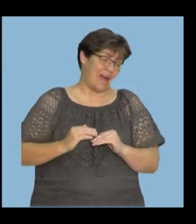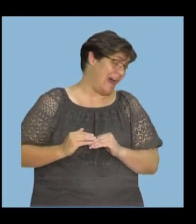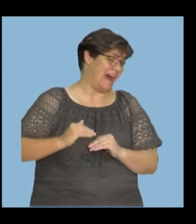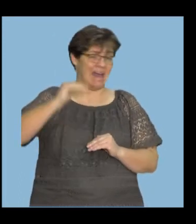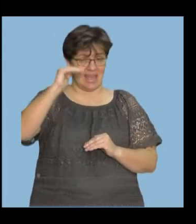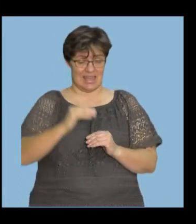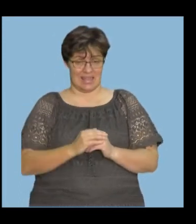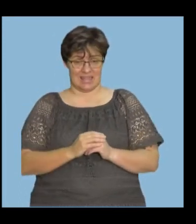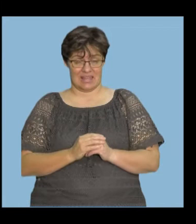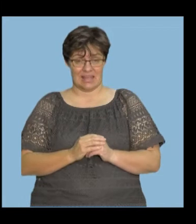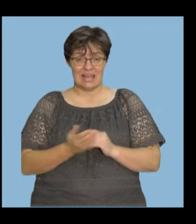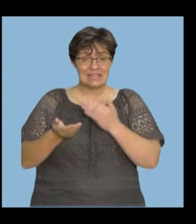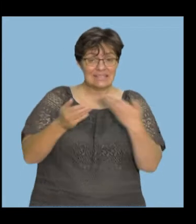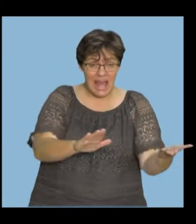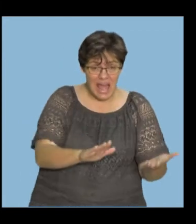4 times higher.